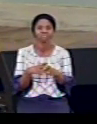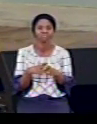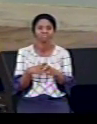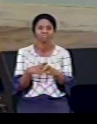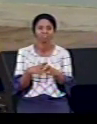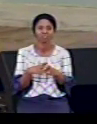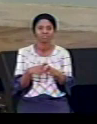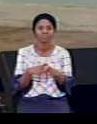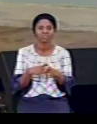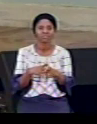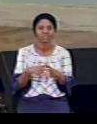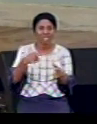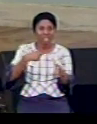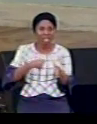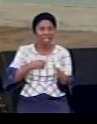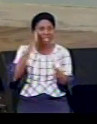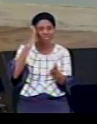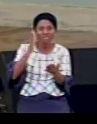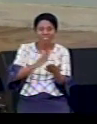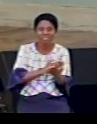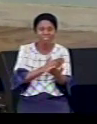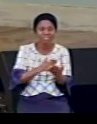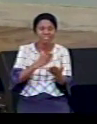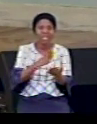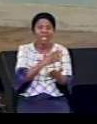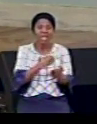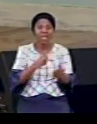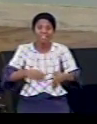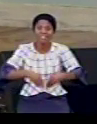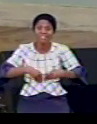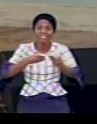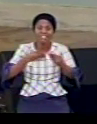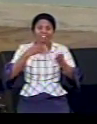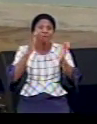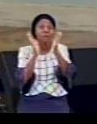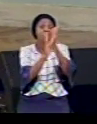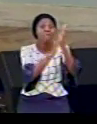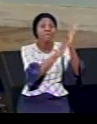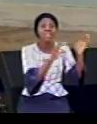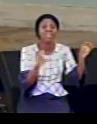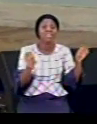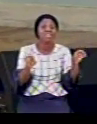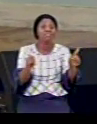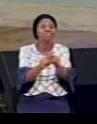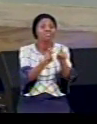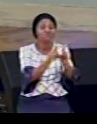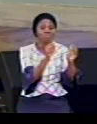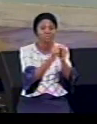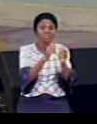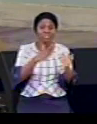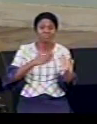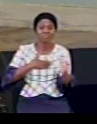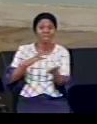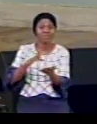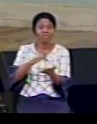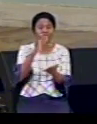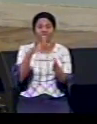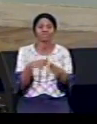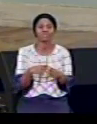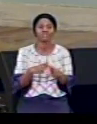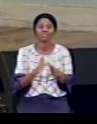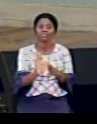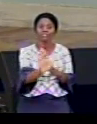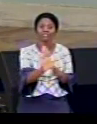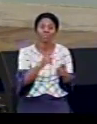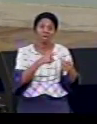will sing and give praise, even with my glory. Your heart